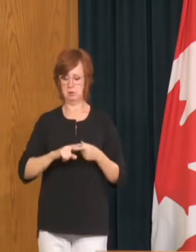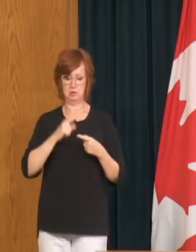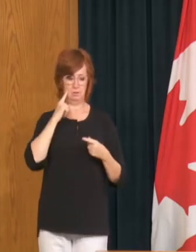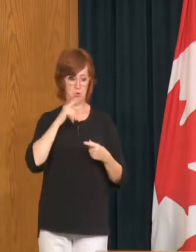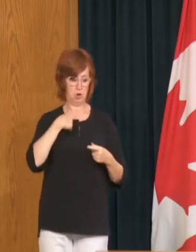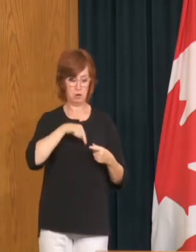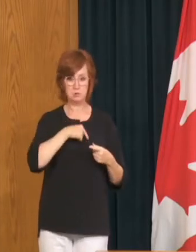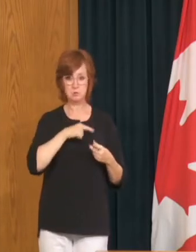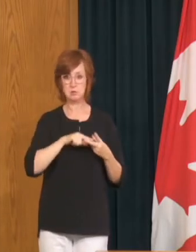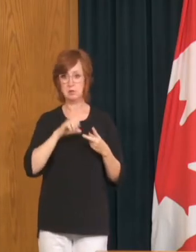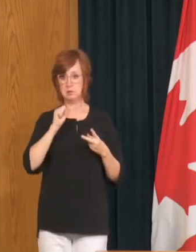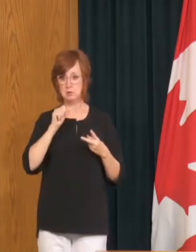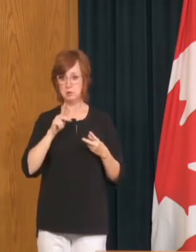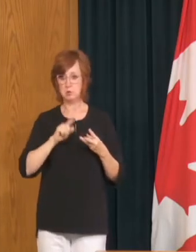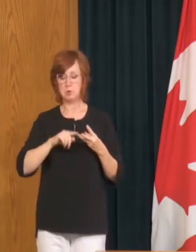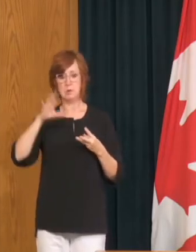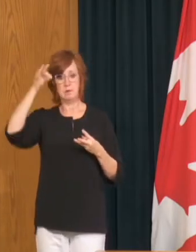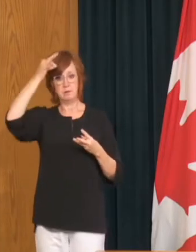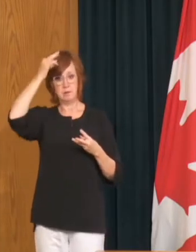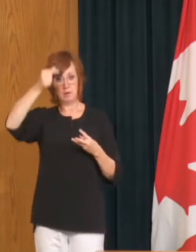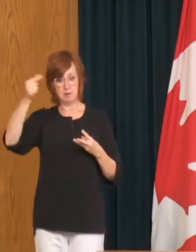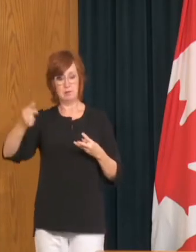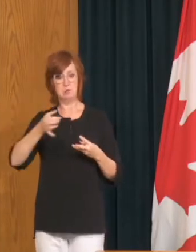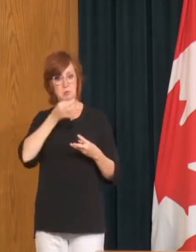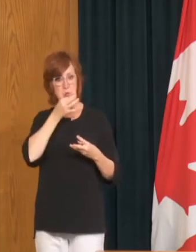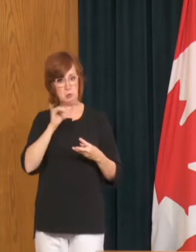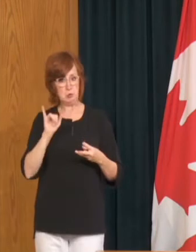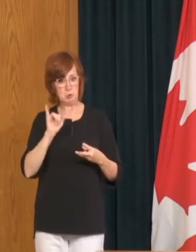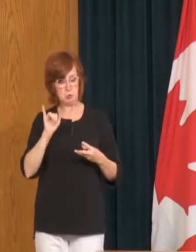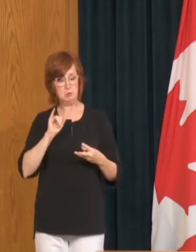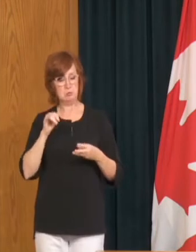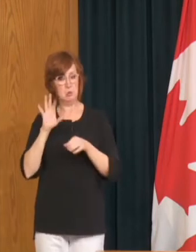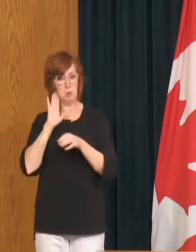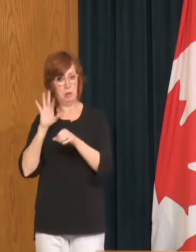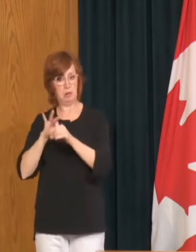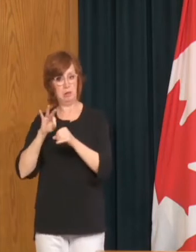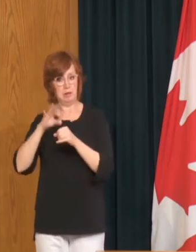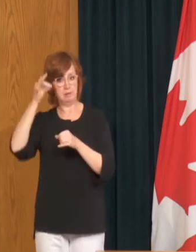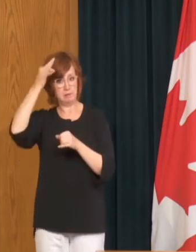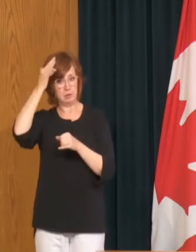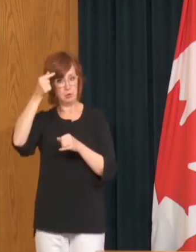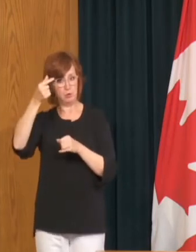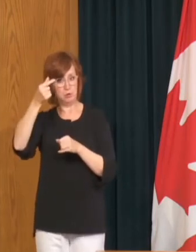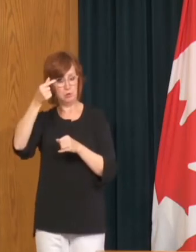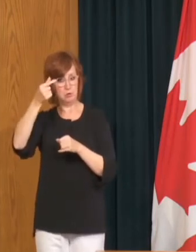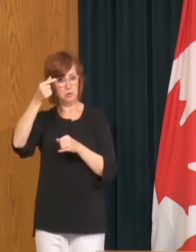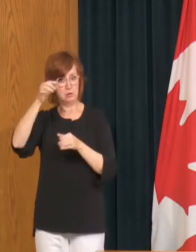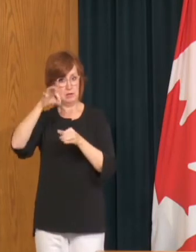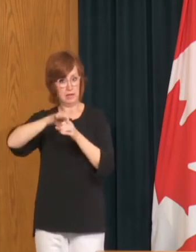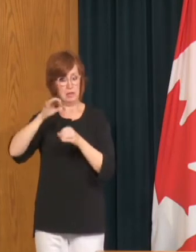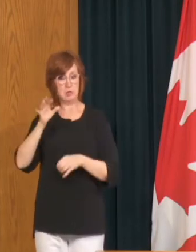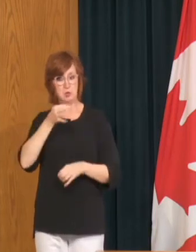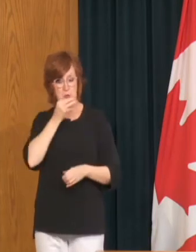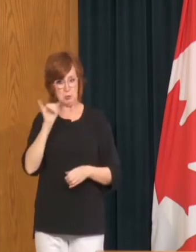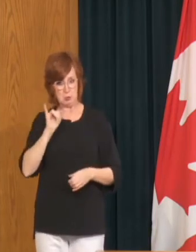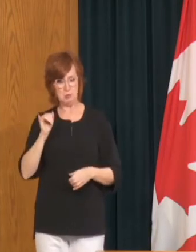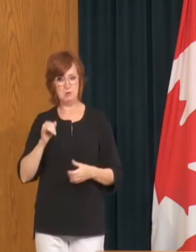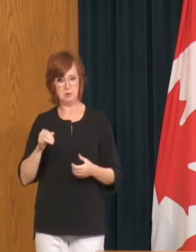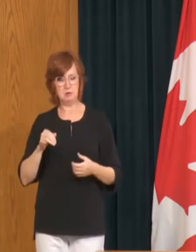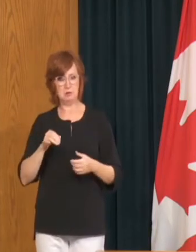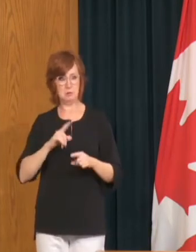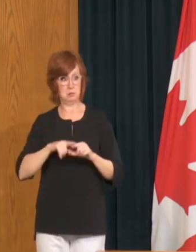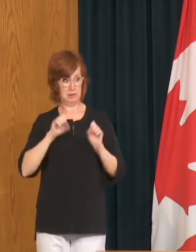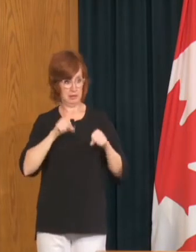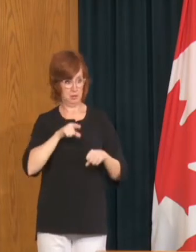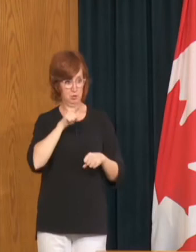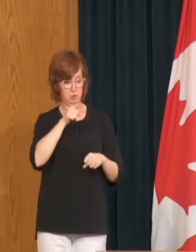Saskatchewan, but we're likely looking at a federal election before too long as well. And so there's that conversation that needs to happen as well. If you could tell